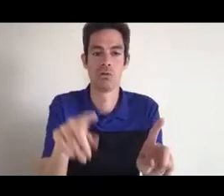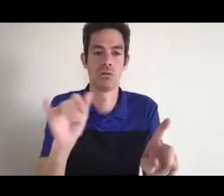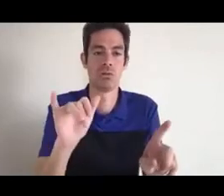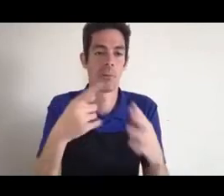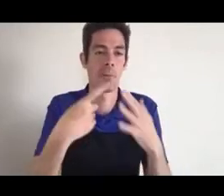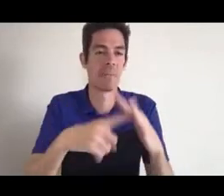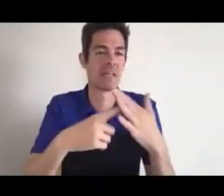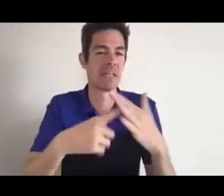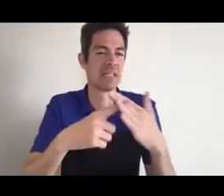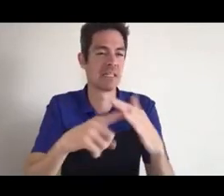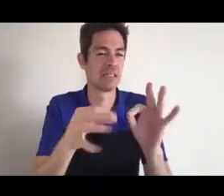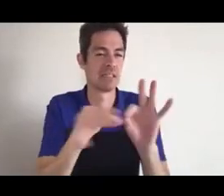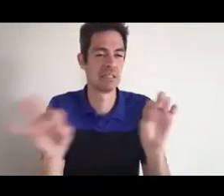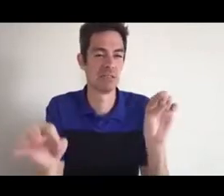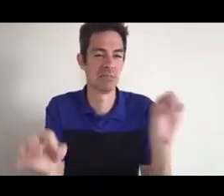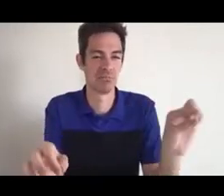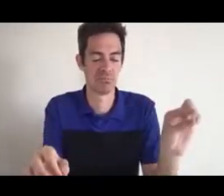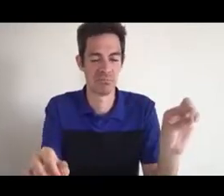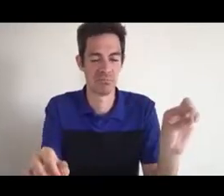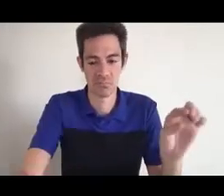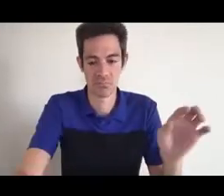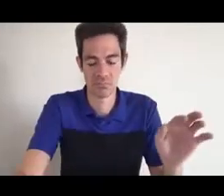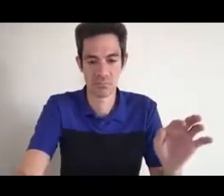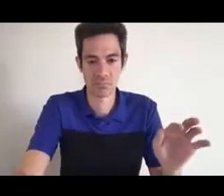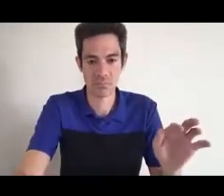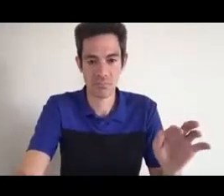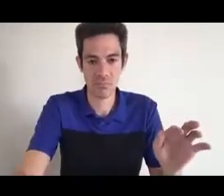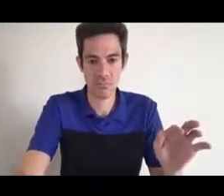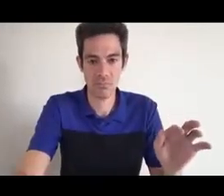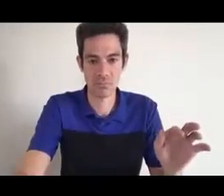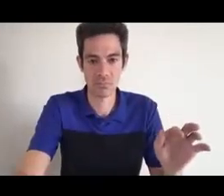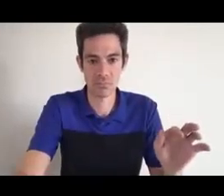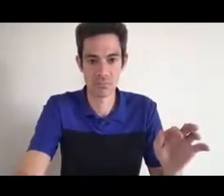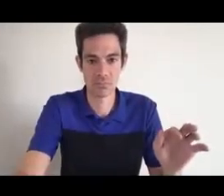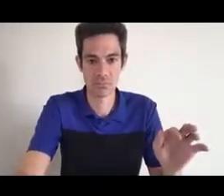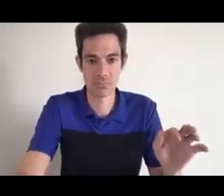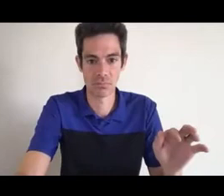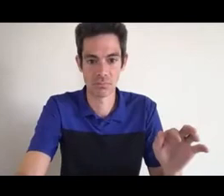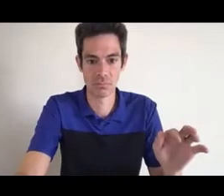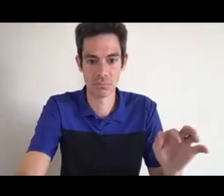functions the same way as in English. So you put it at the beginning of the sentence.